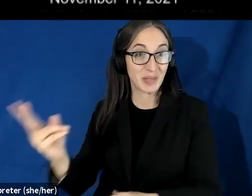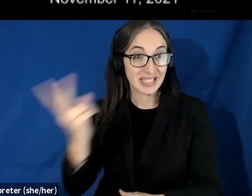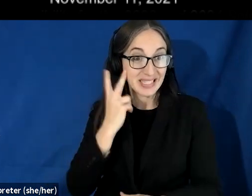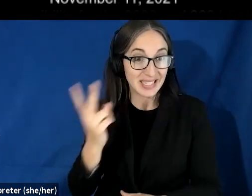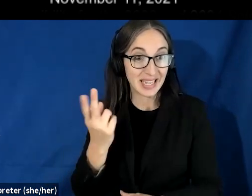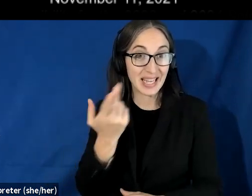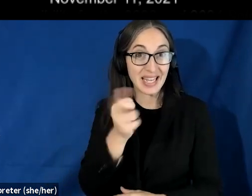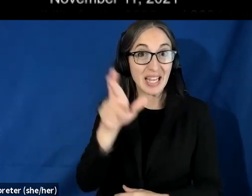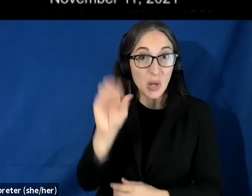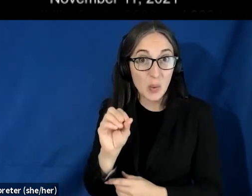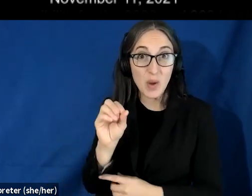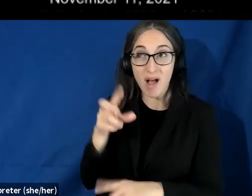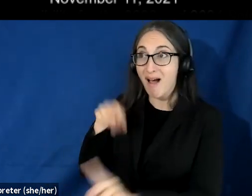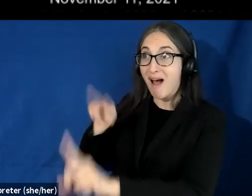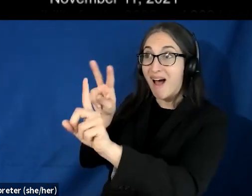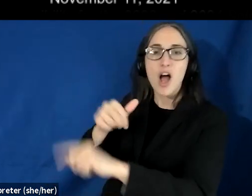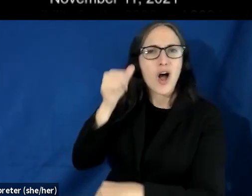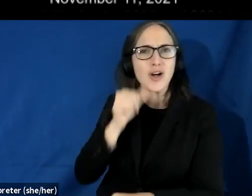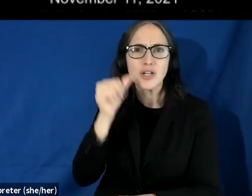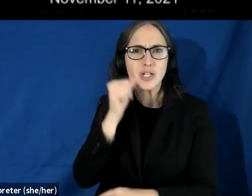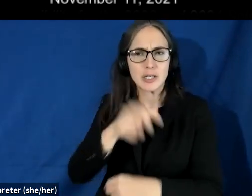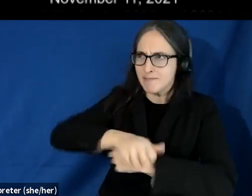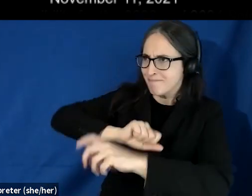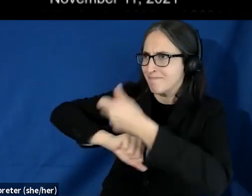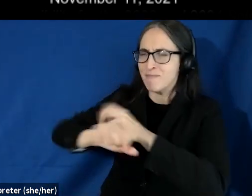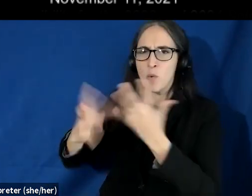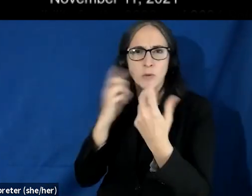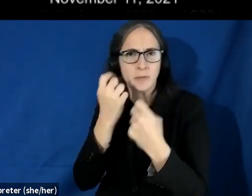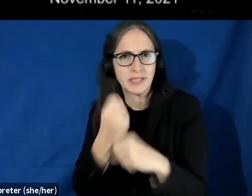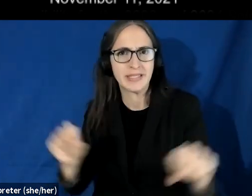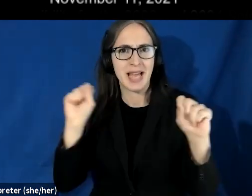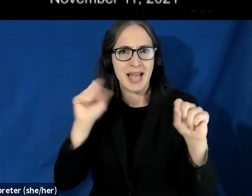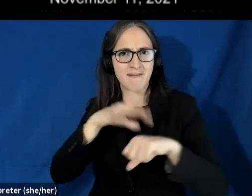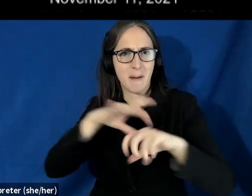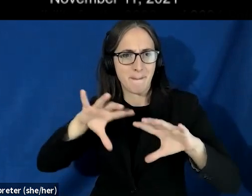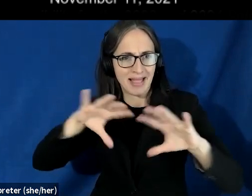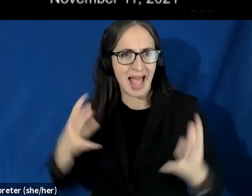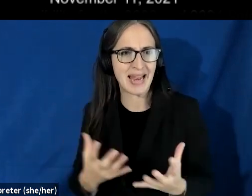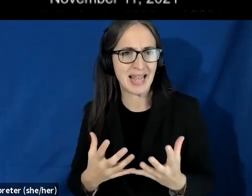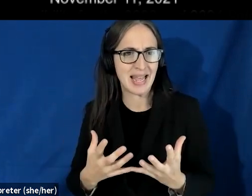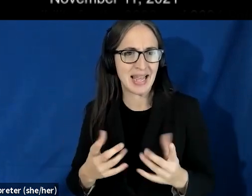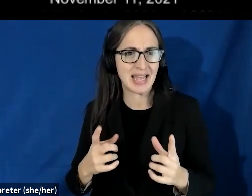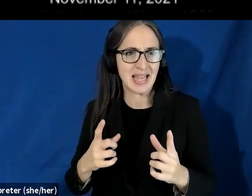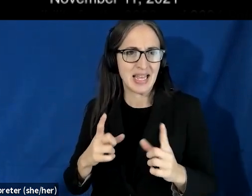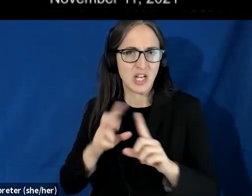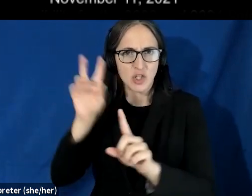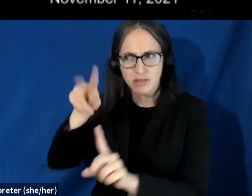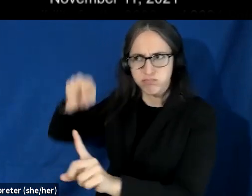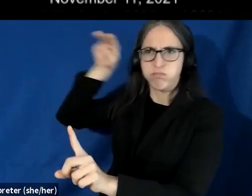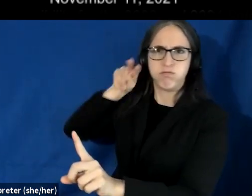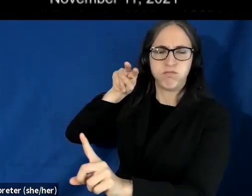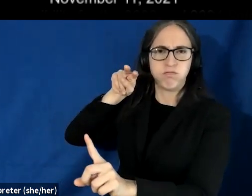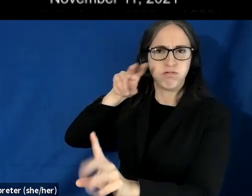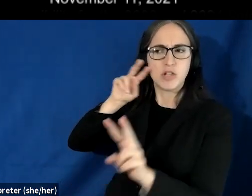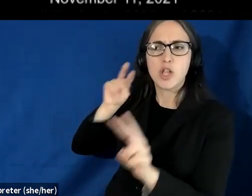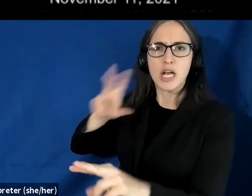that wants to save the planet by removing the face mask from the face of Earth, which shows that kids